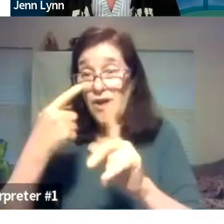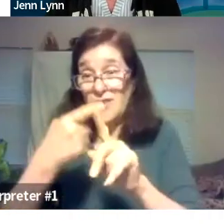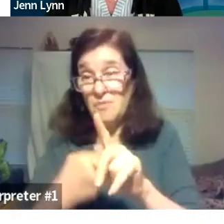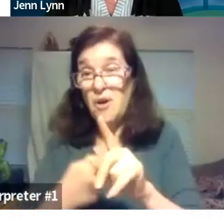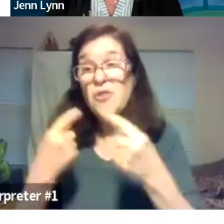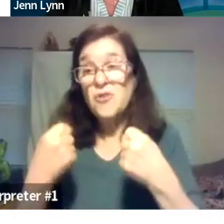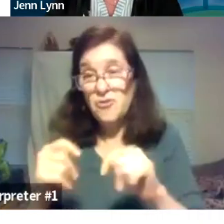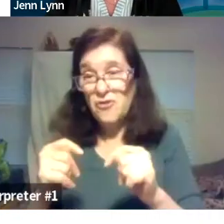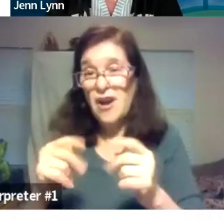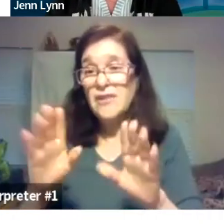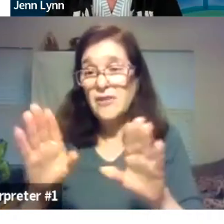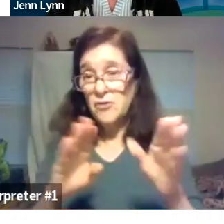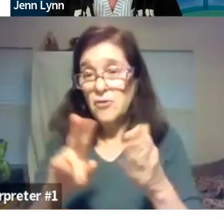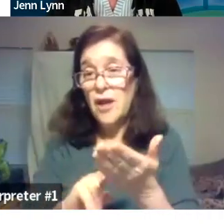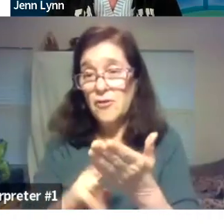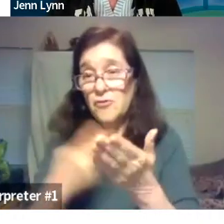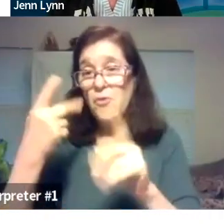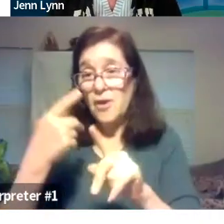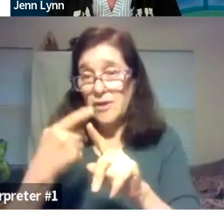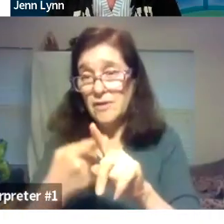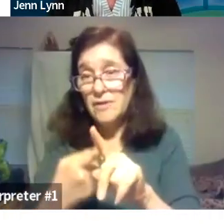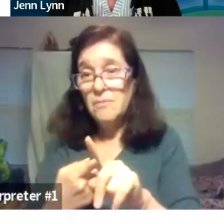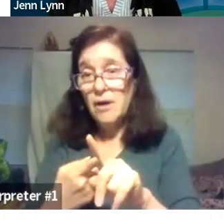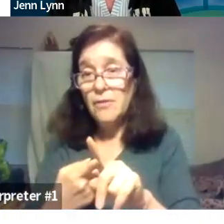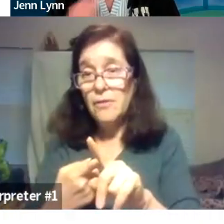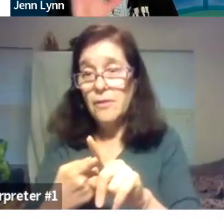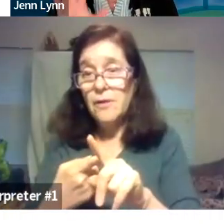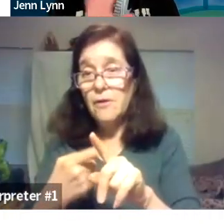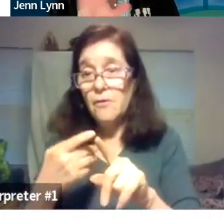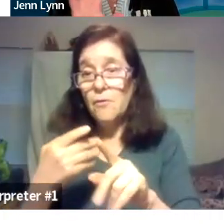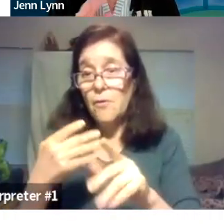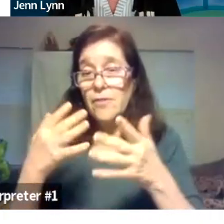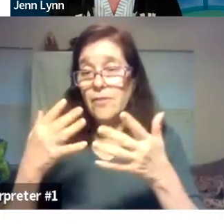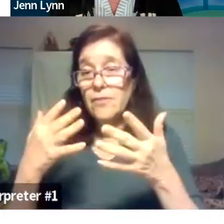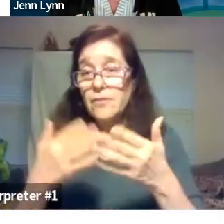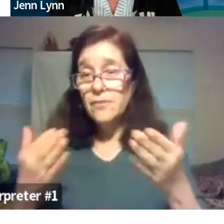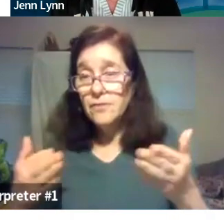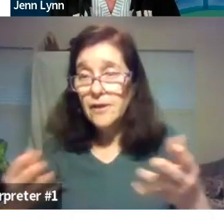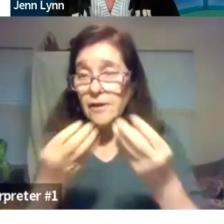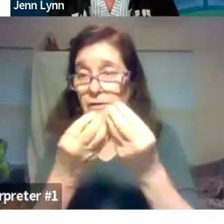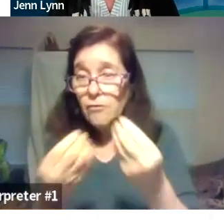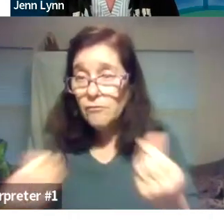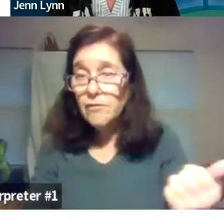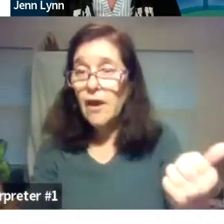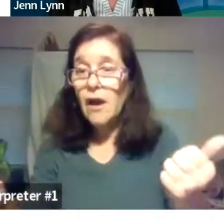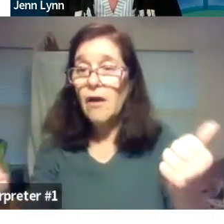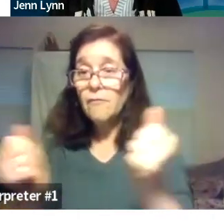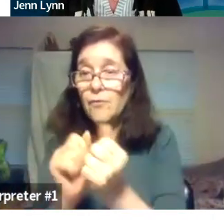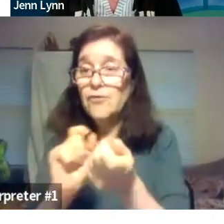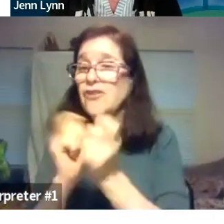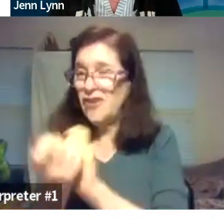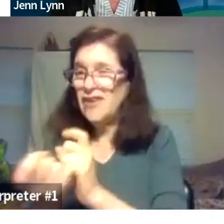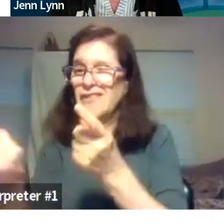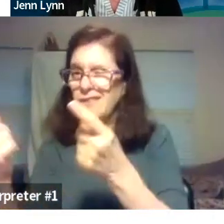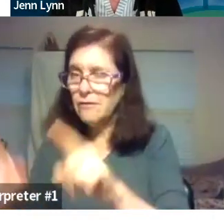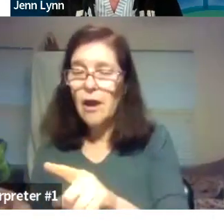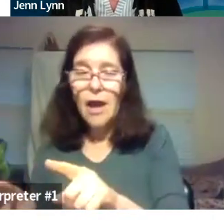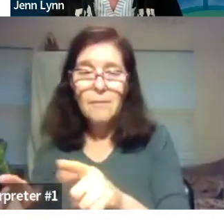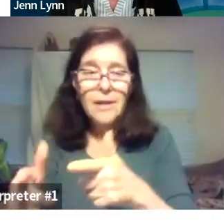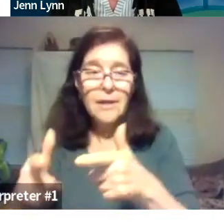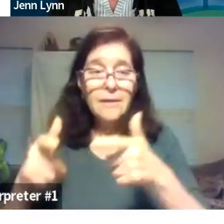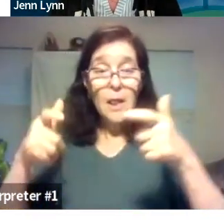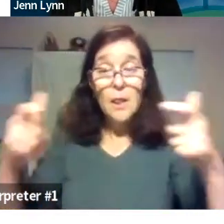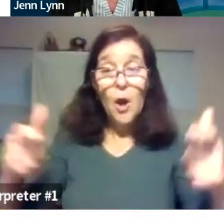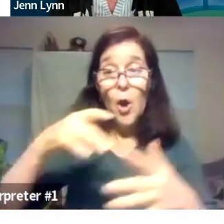to get back to twice a month when things settle out with Medicaid and all of the changes that are happening. We have large